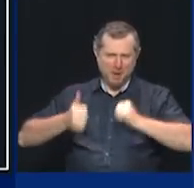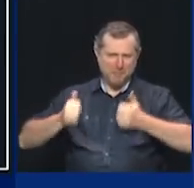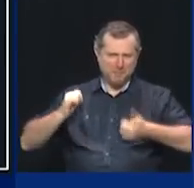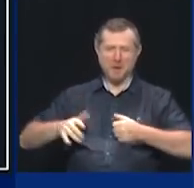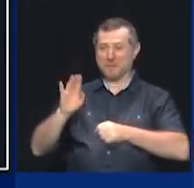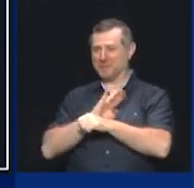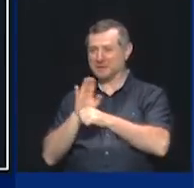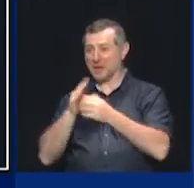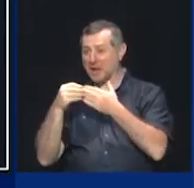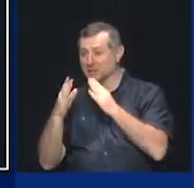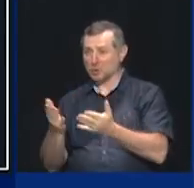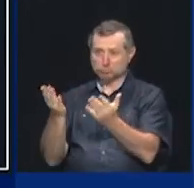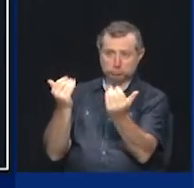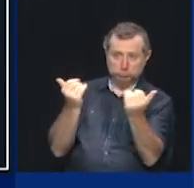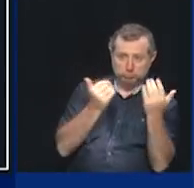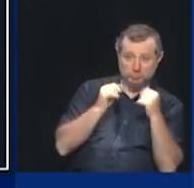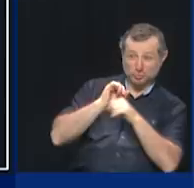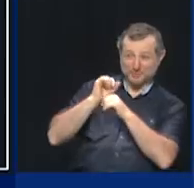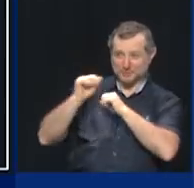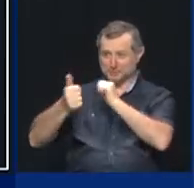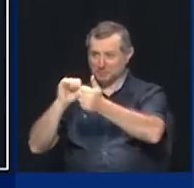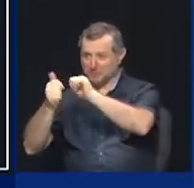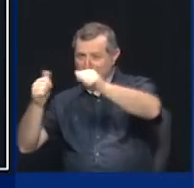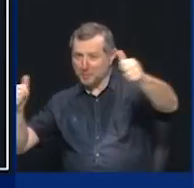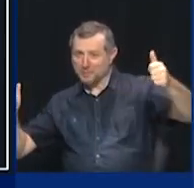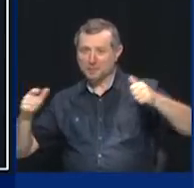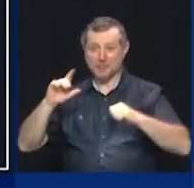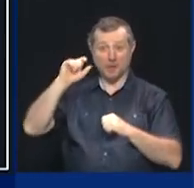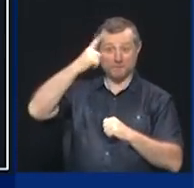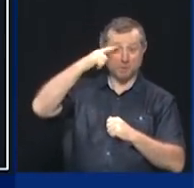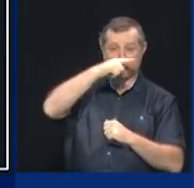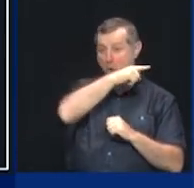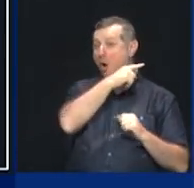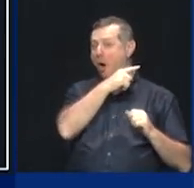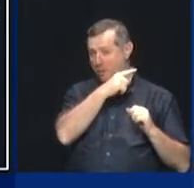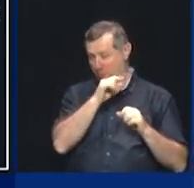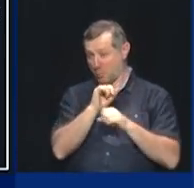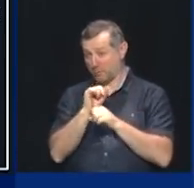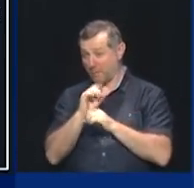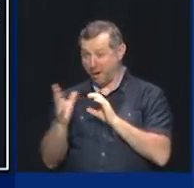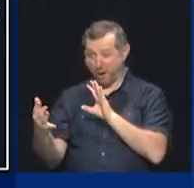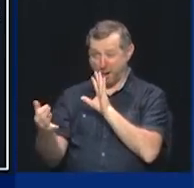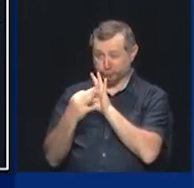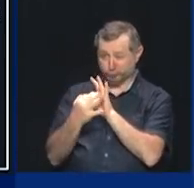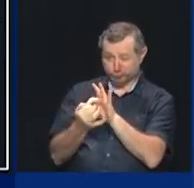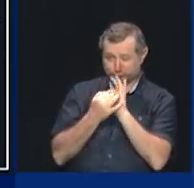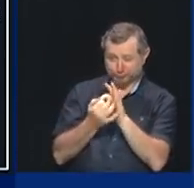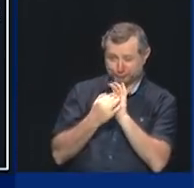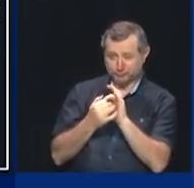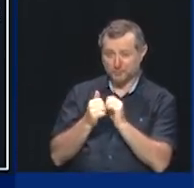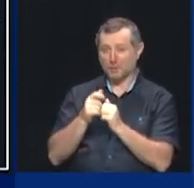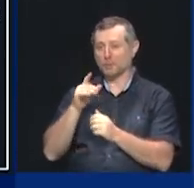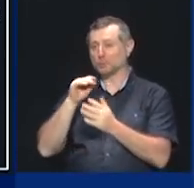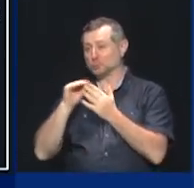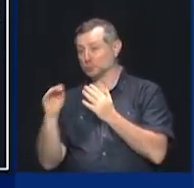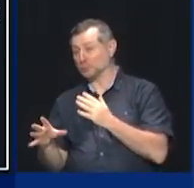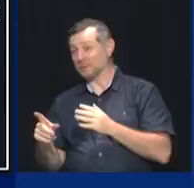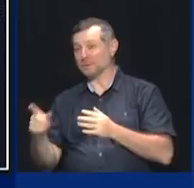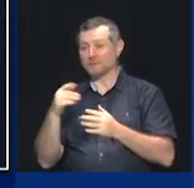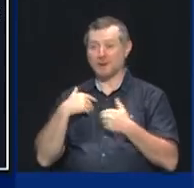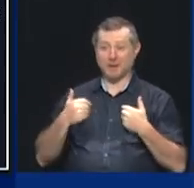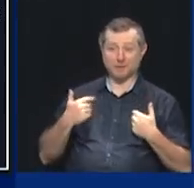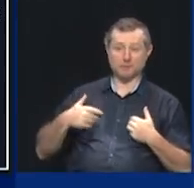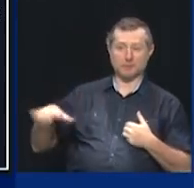labor community, the government, and we have to create jobs for these kids to get them off the street. New York State will